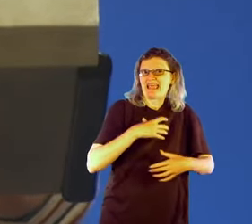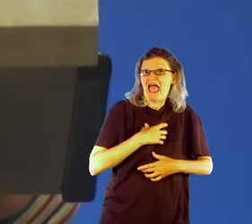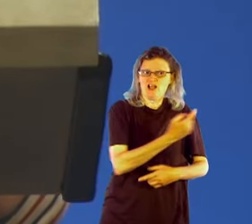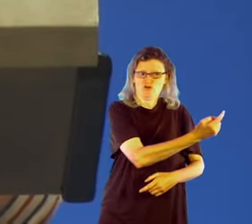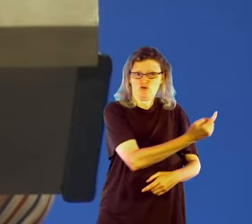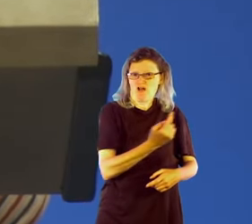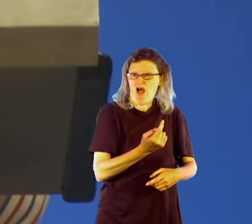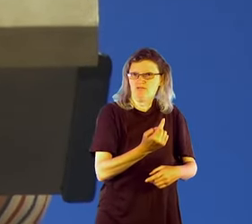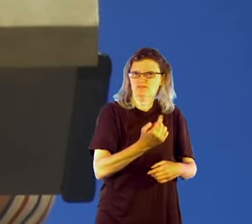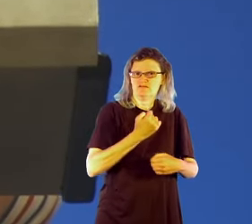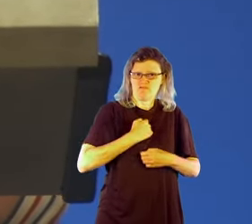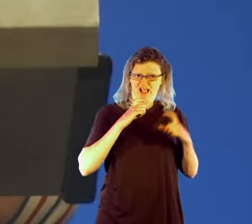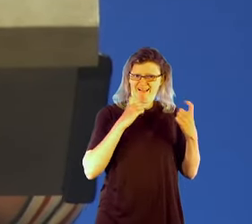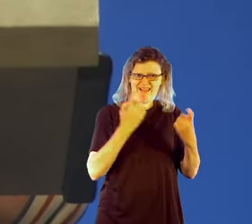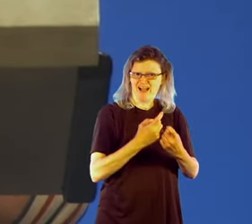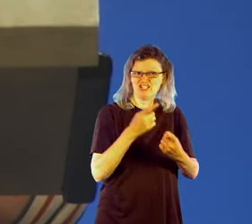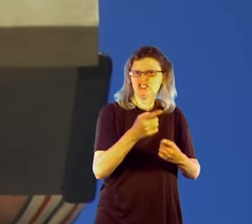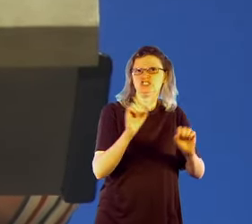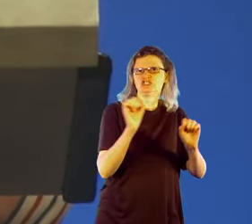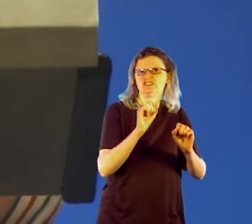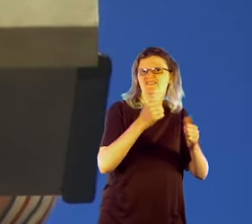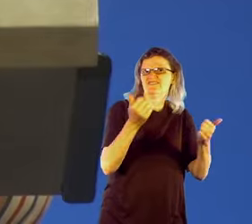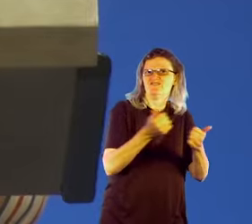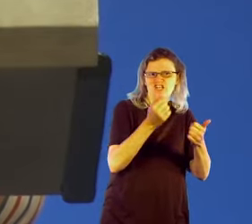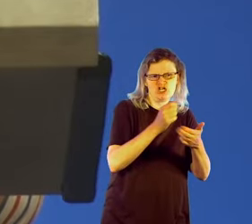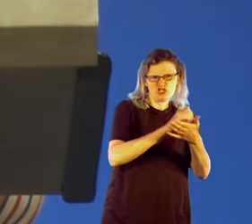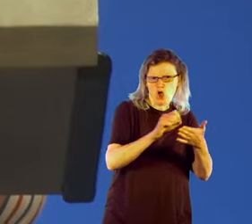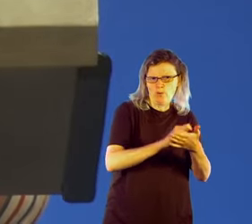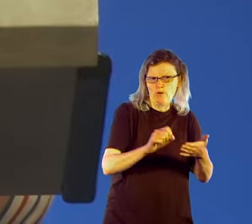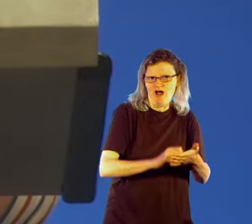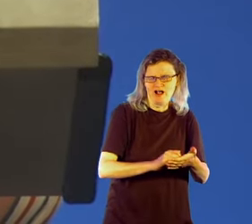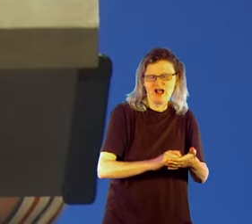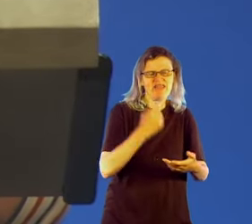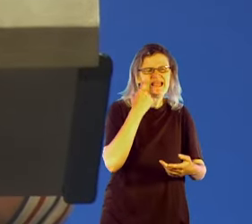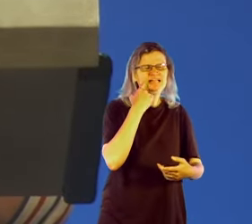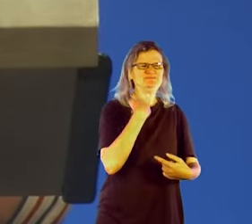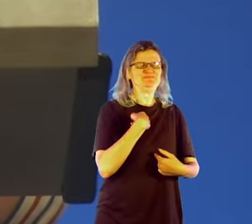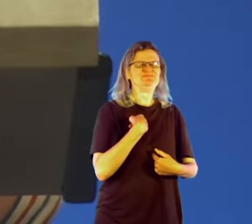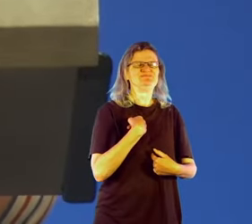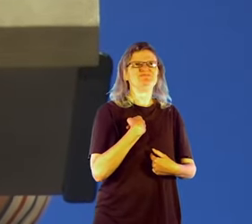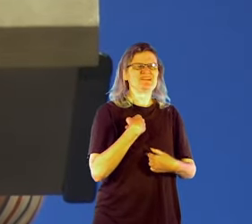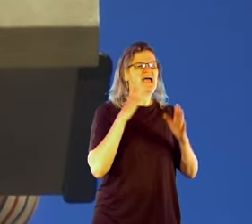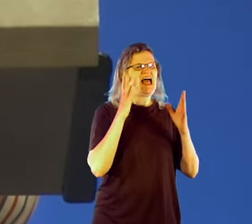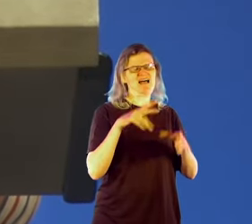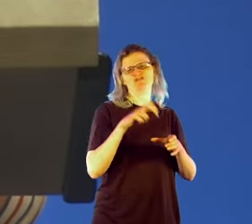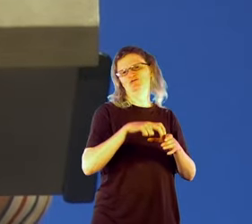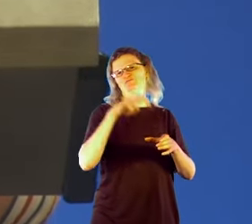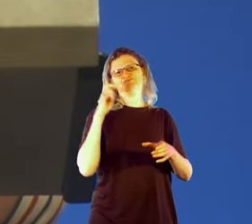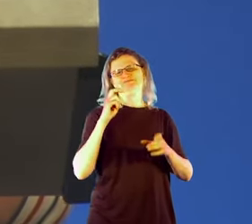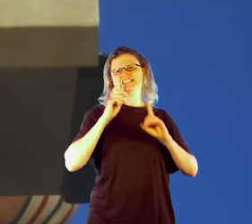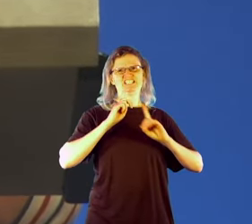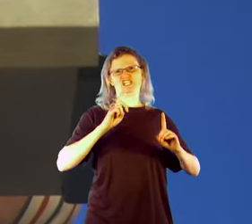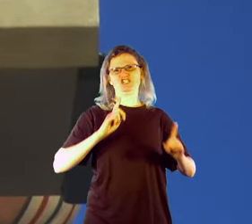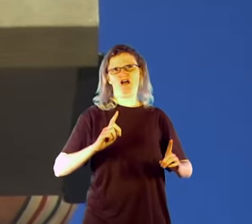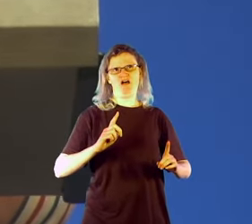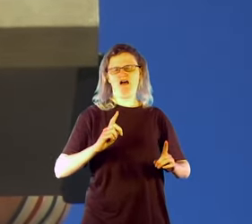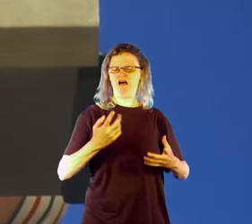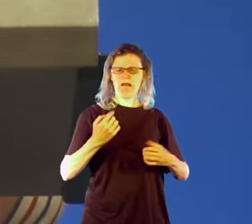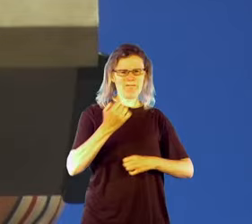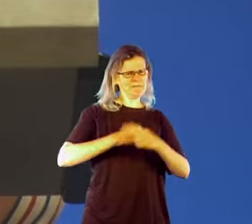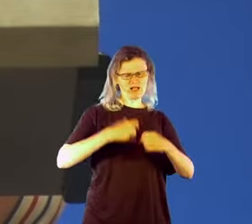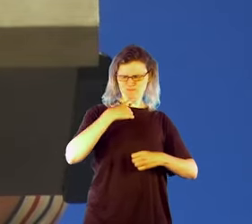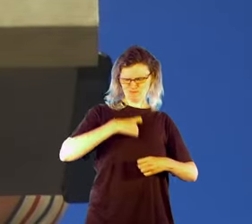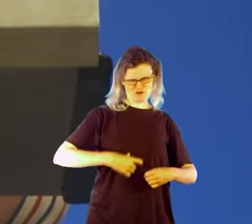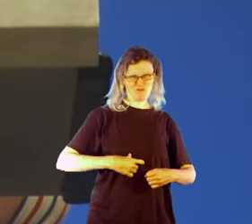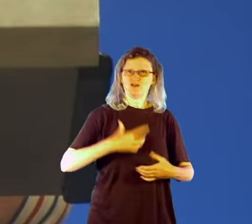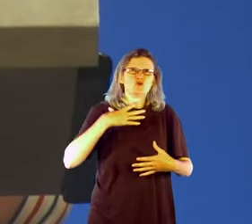when she hadn't done her homework, I knew I needed to leave teaching. It was definitely making me into a person I did not want